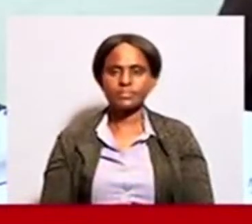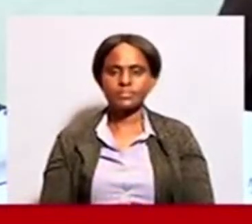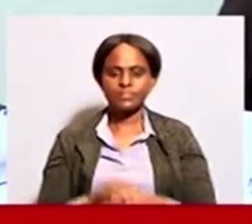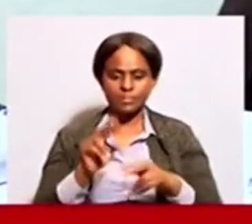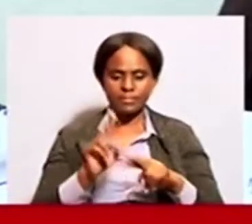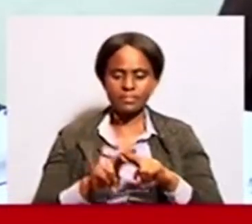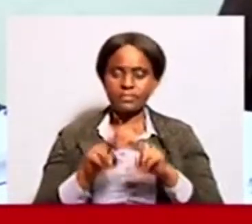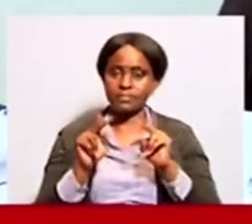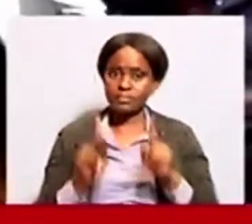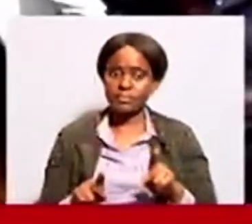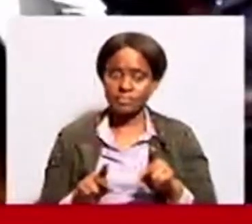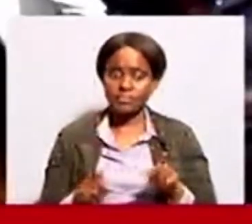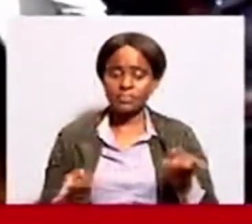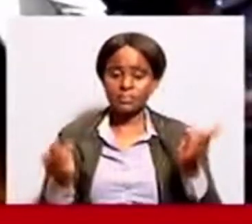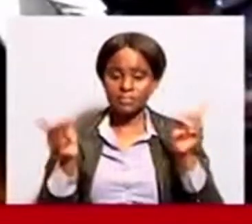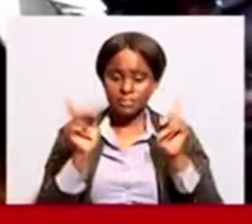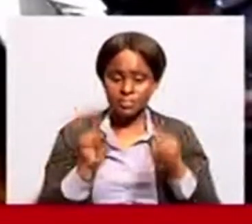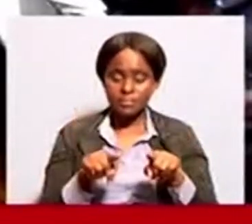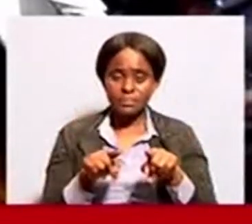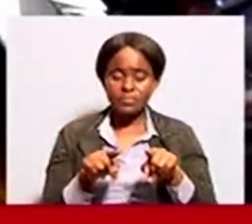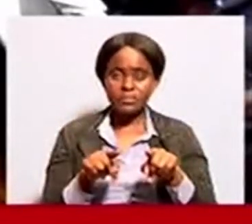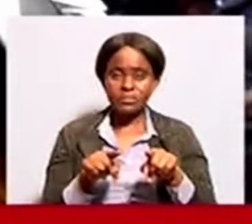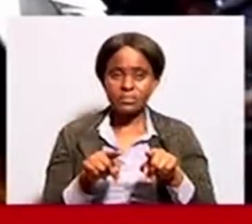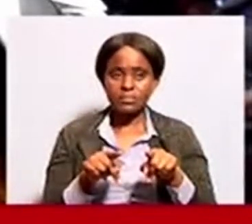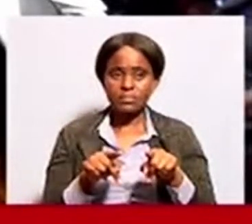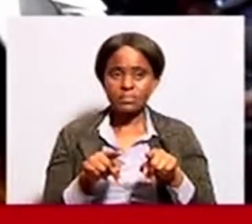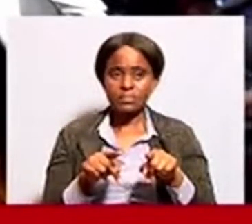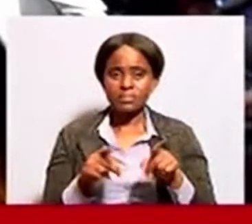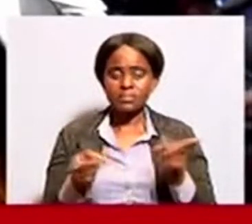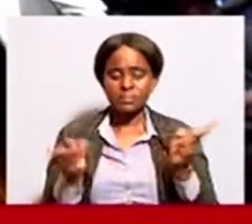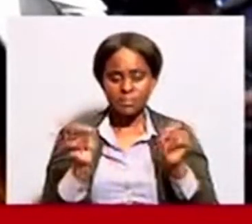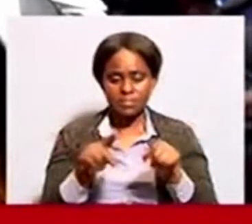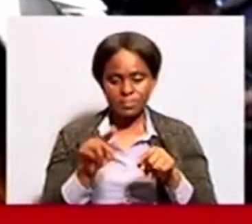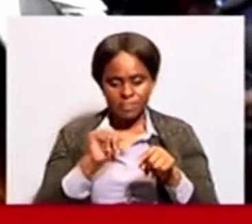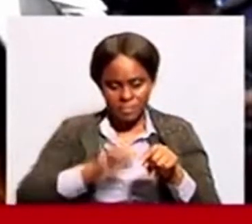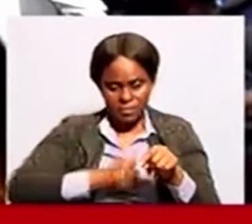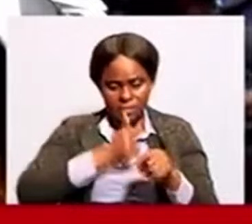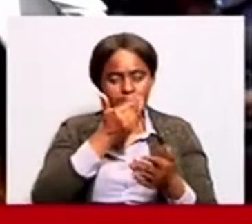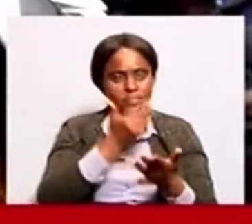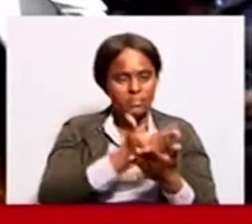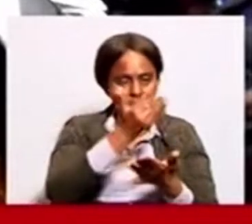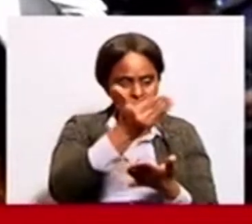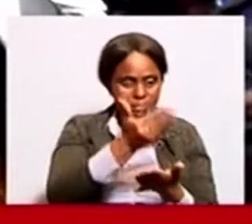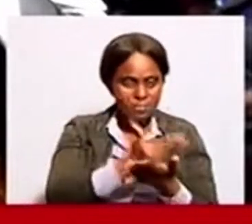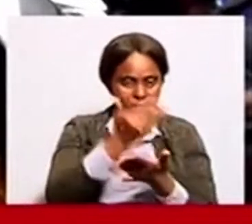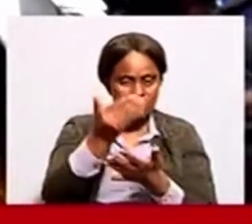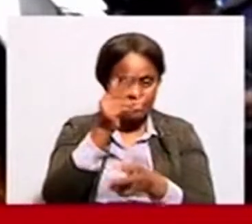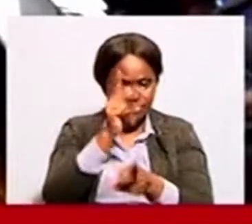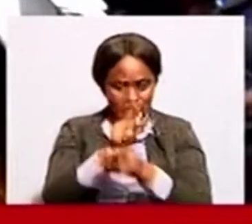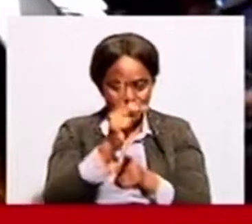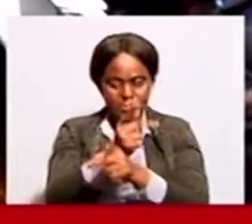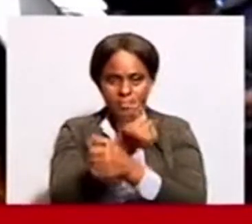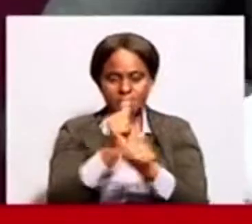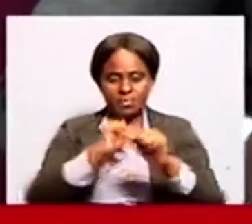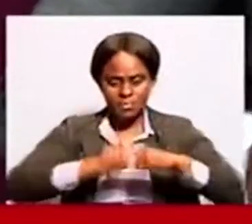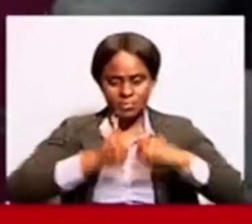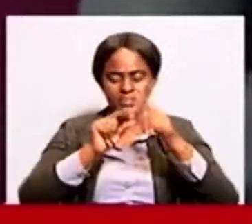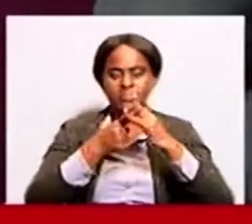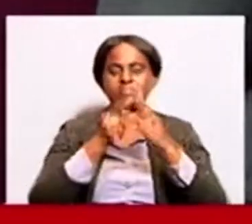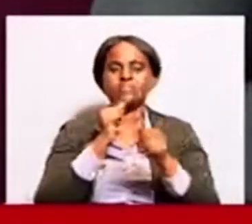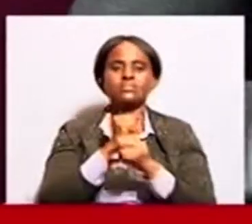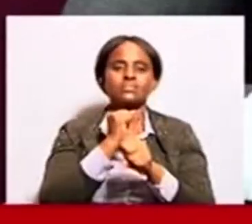Chair, when we secured approvals, we started working on the